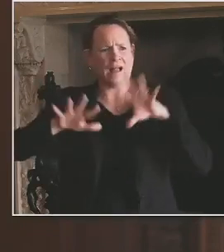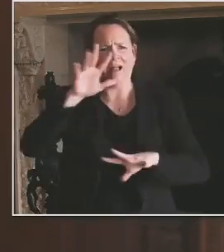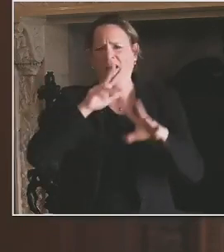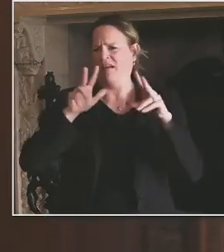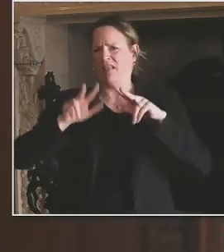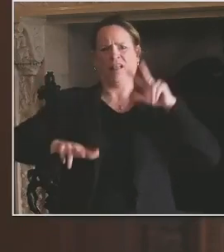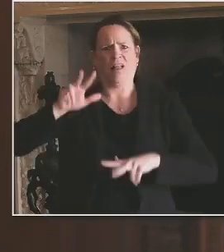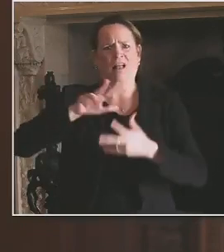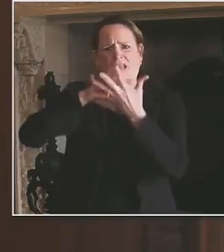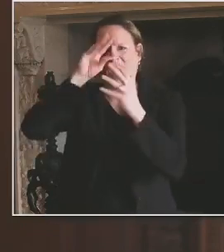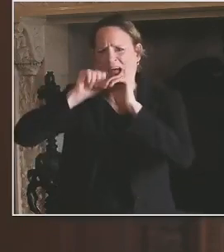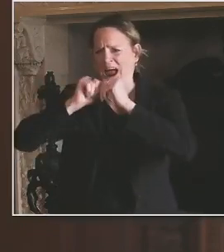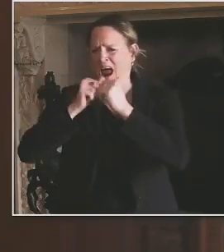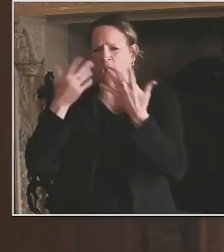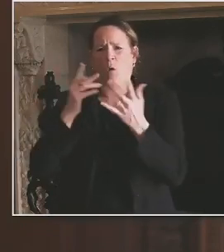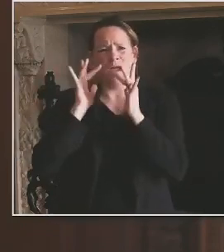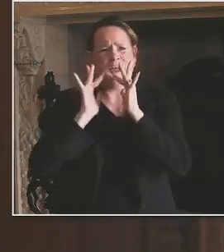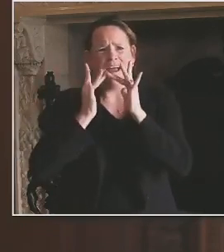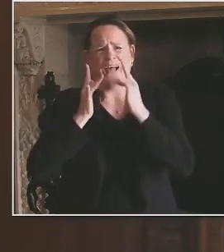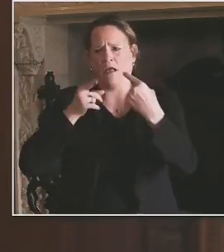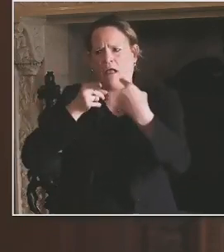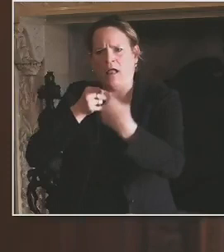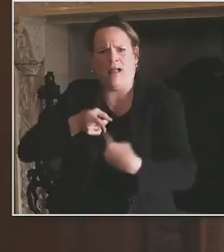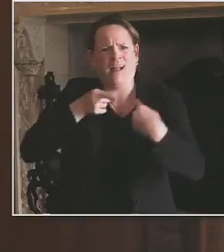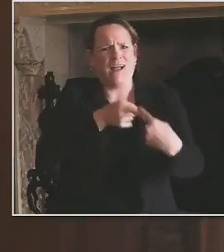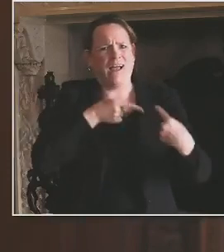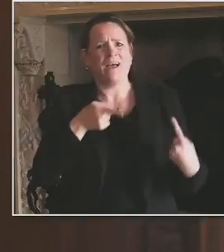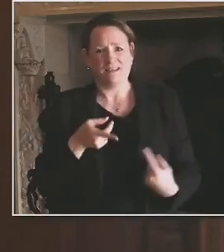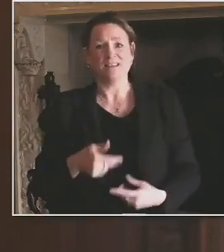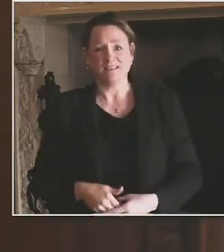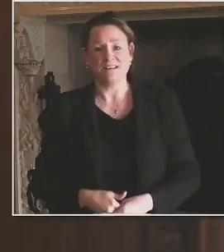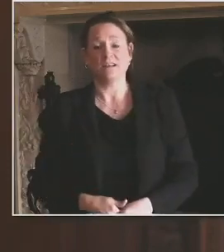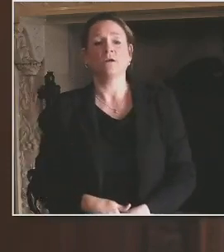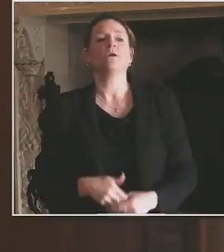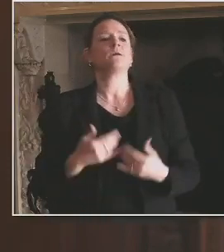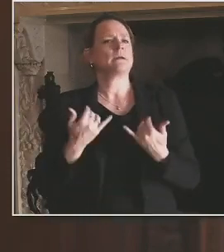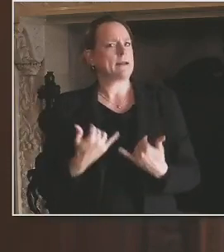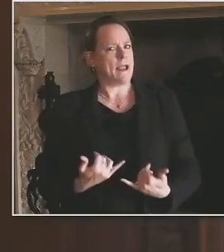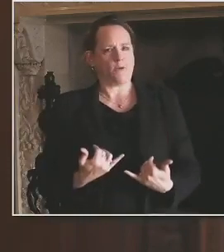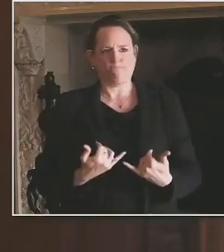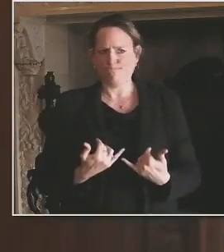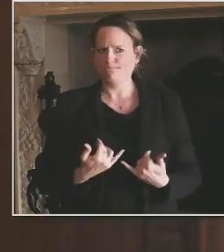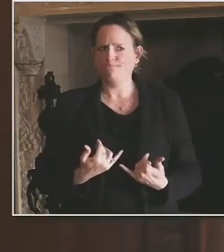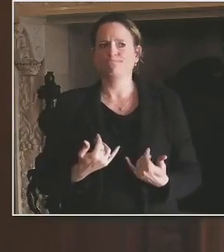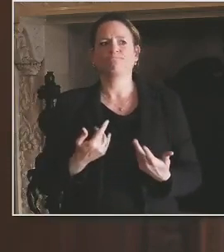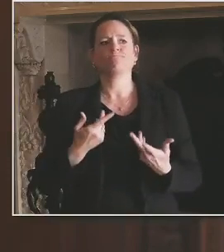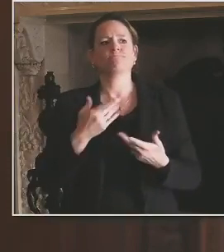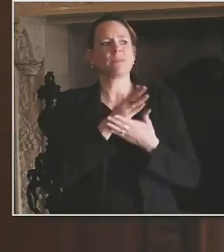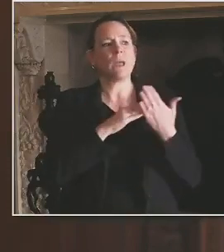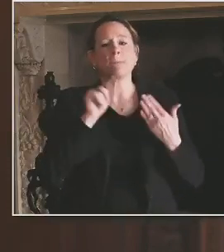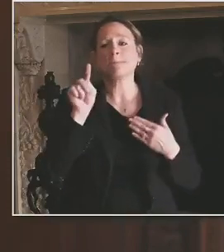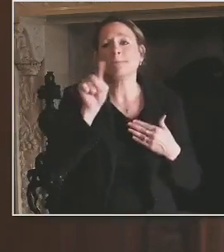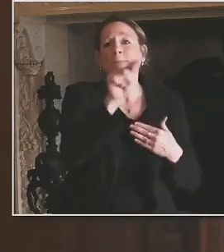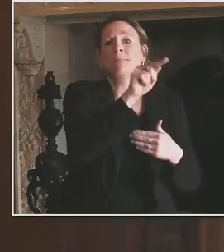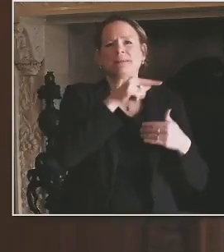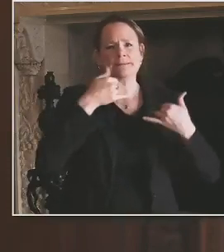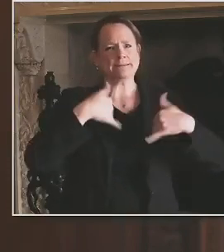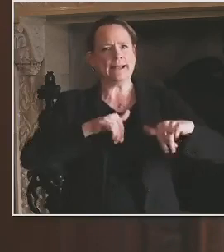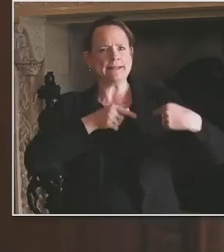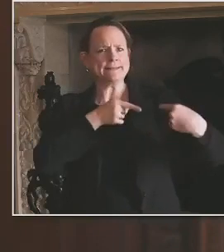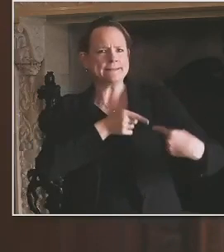the digital divide in our state. Now more than ever, a strong state's economy is closely linked